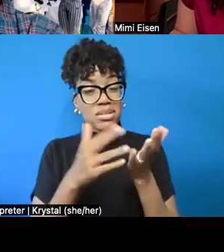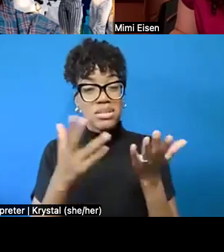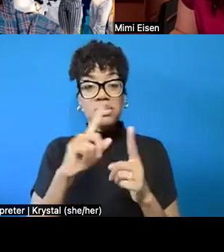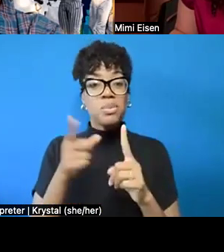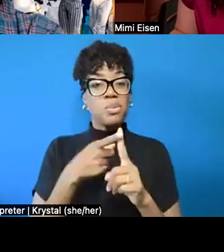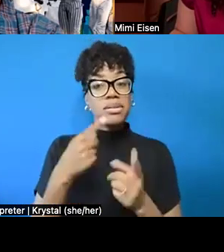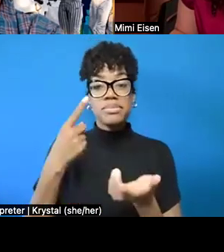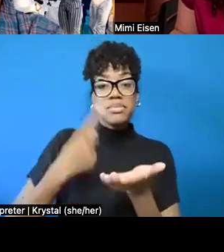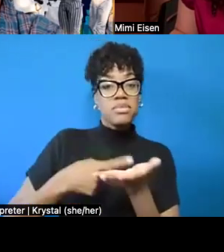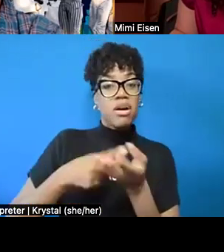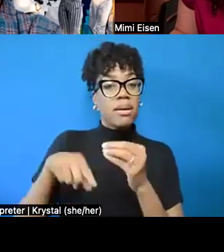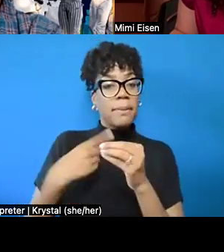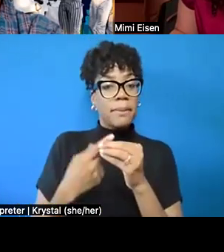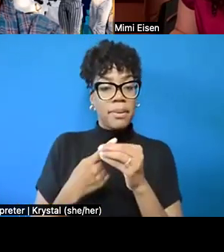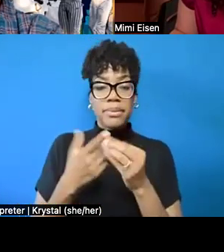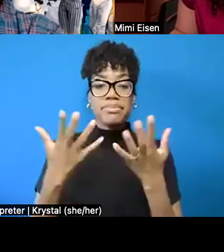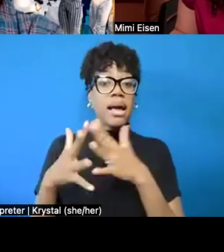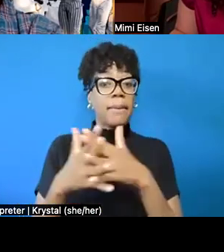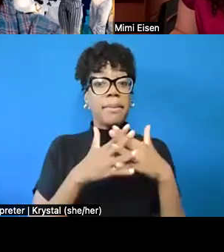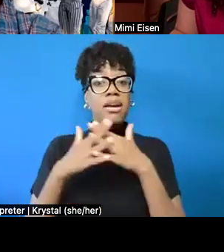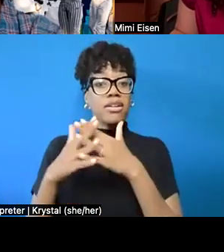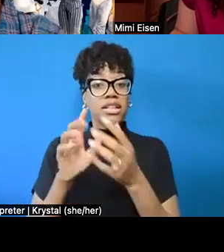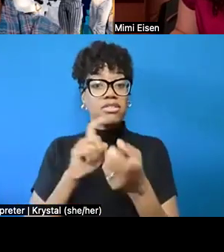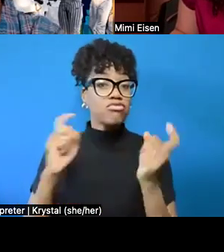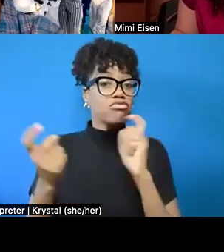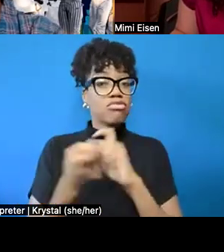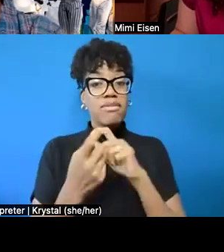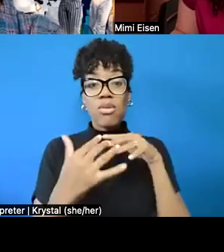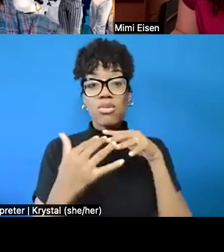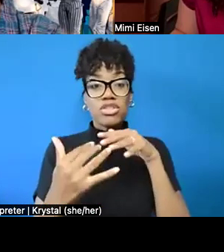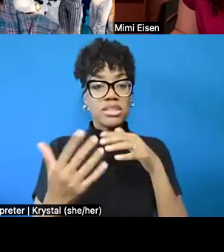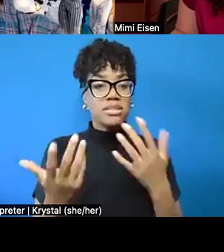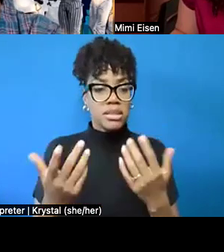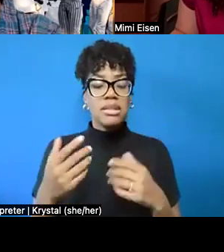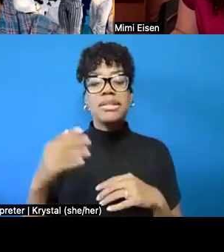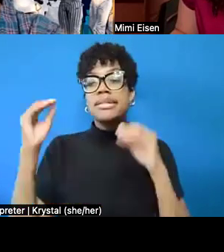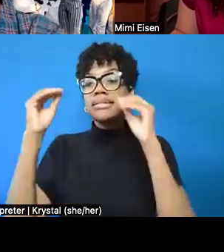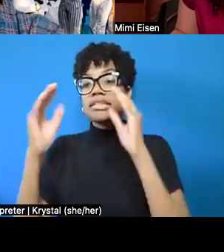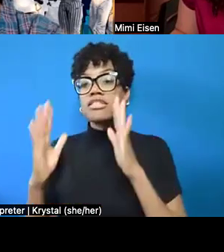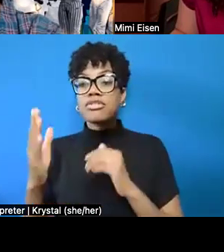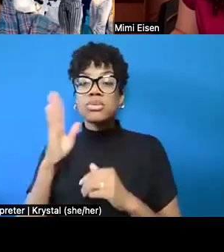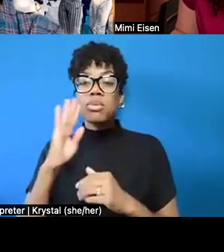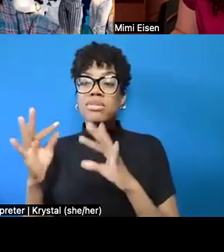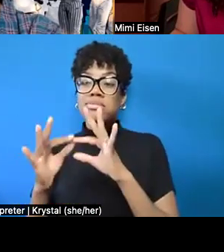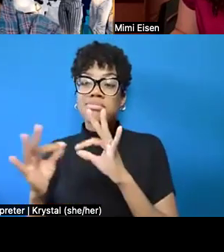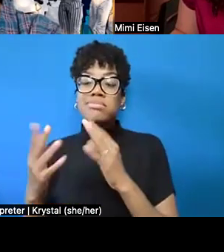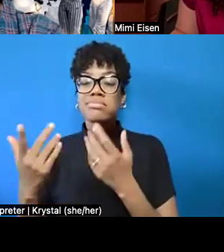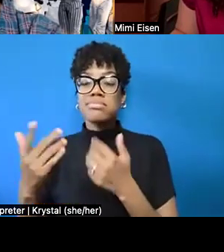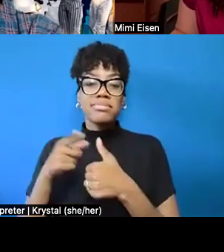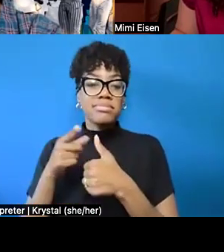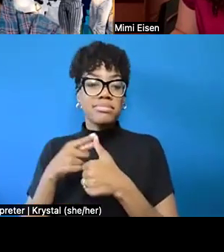unit on the American Revolution, teachers kind of bookend Declaration on one end, Constitution on the other.